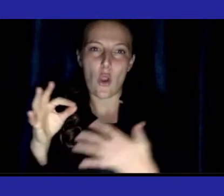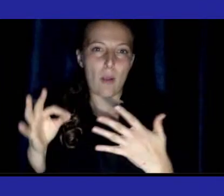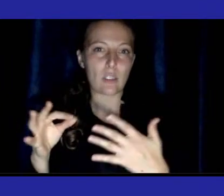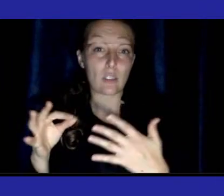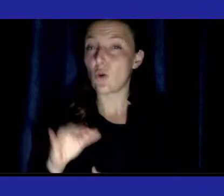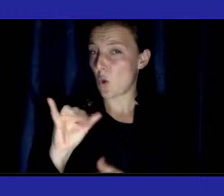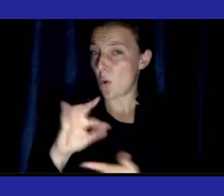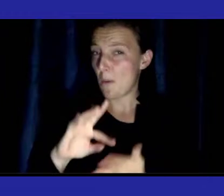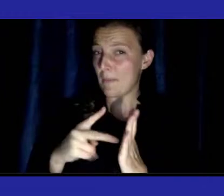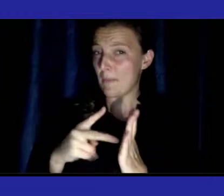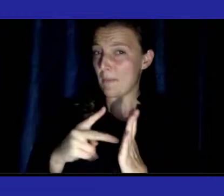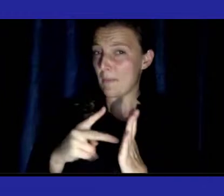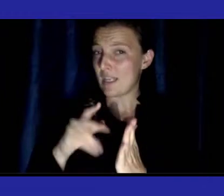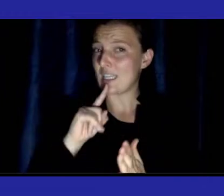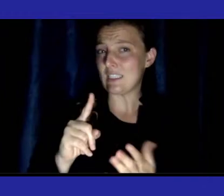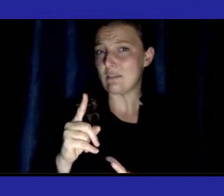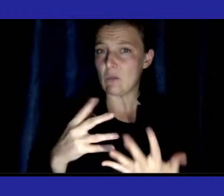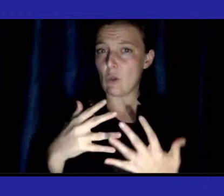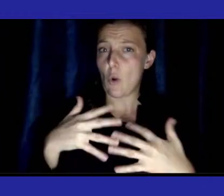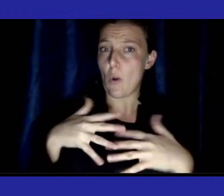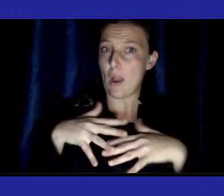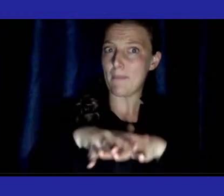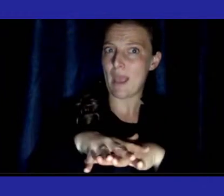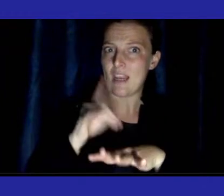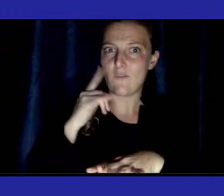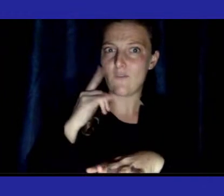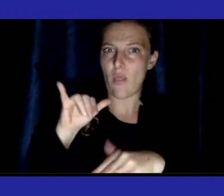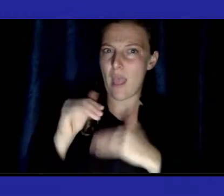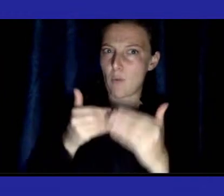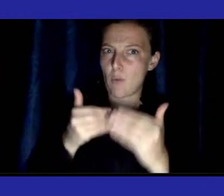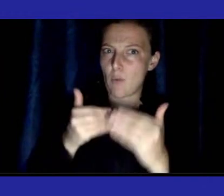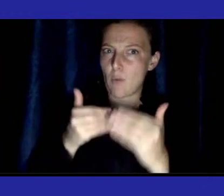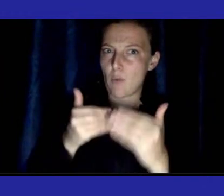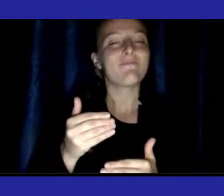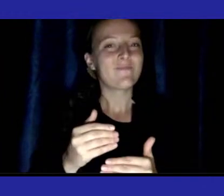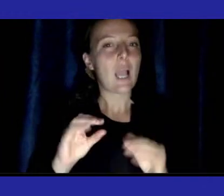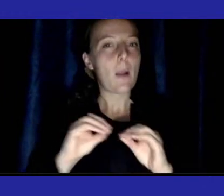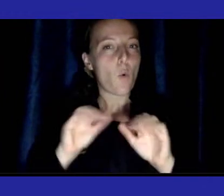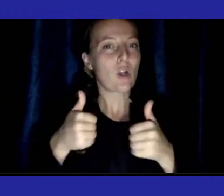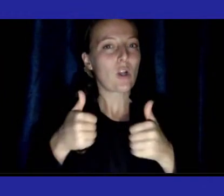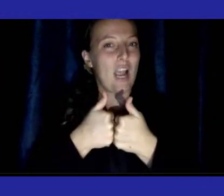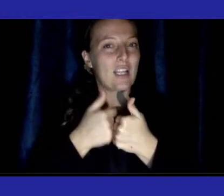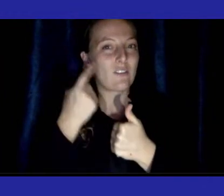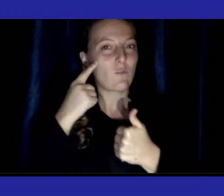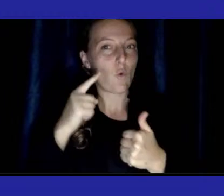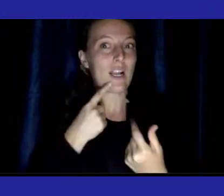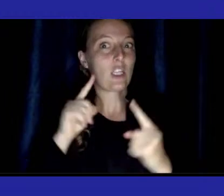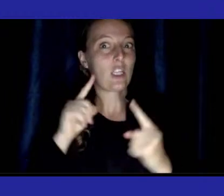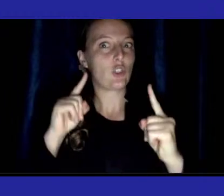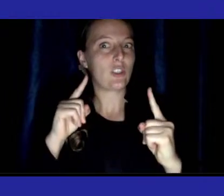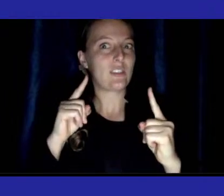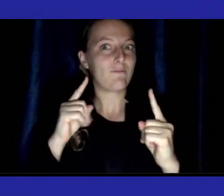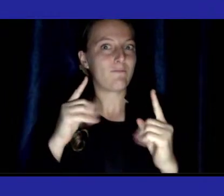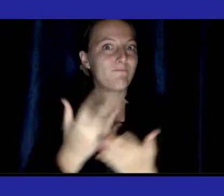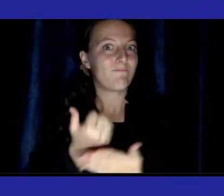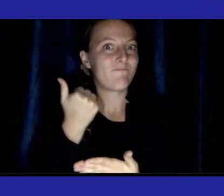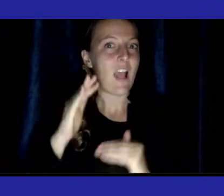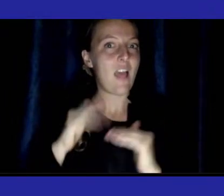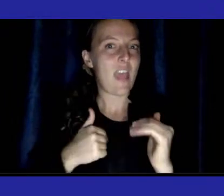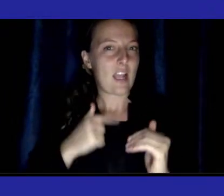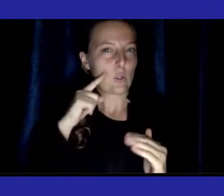I mean, it has been harder to achieve than you might think, in part because